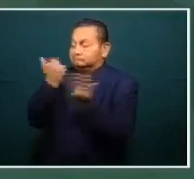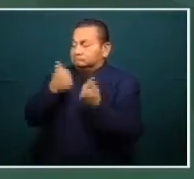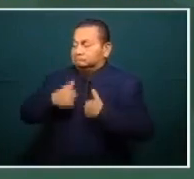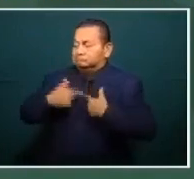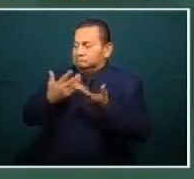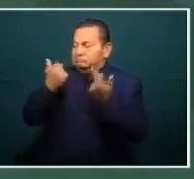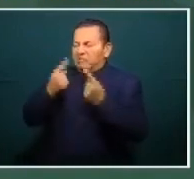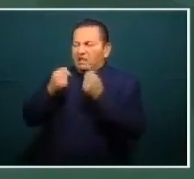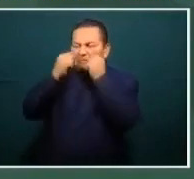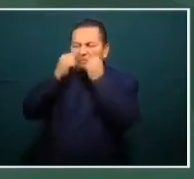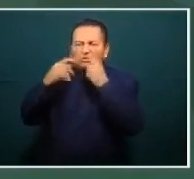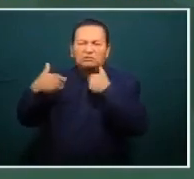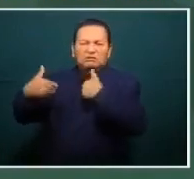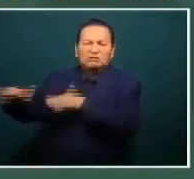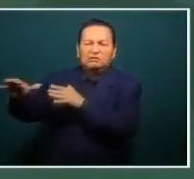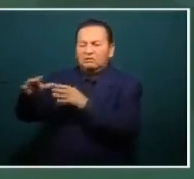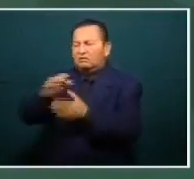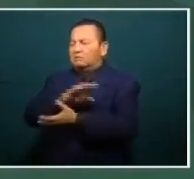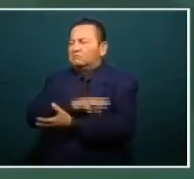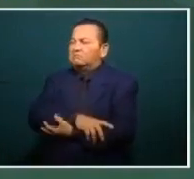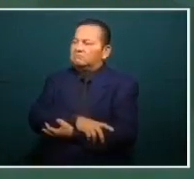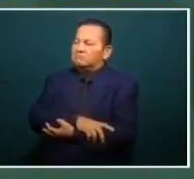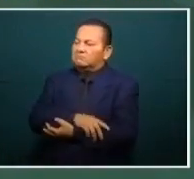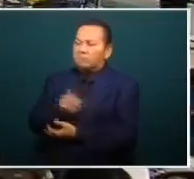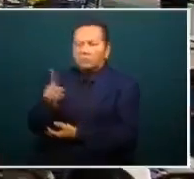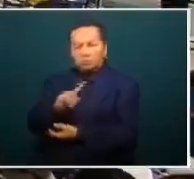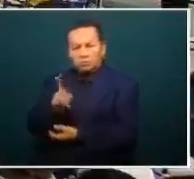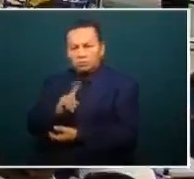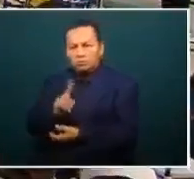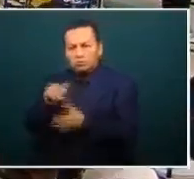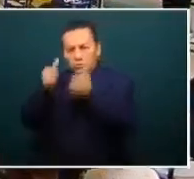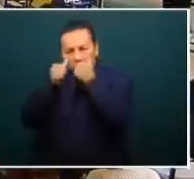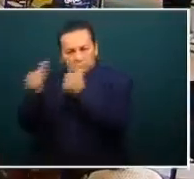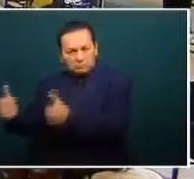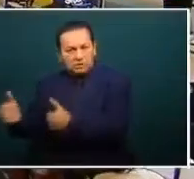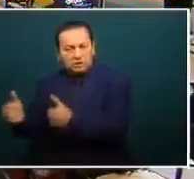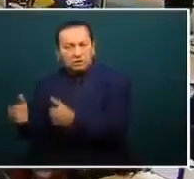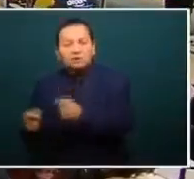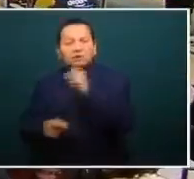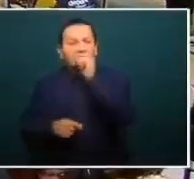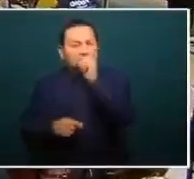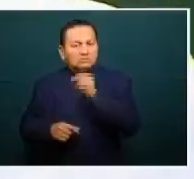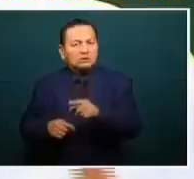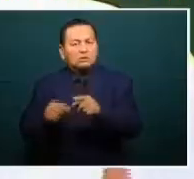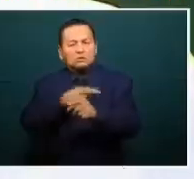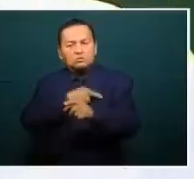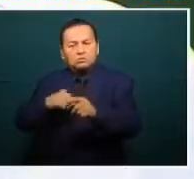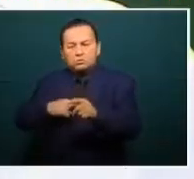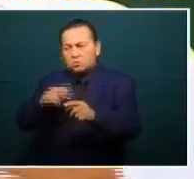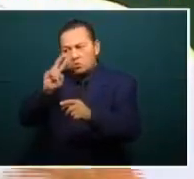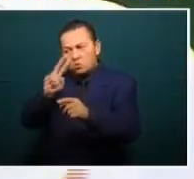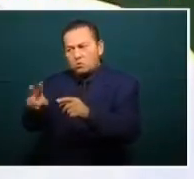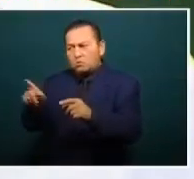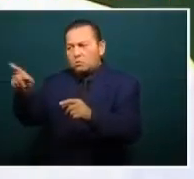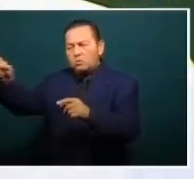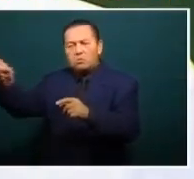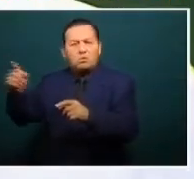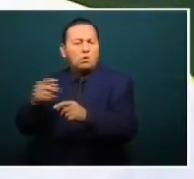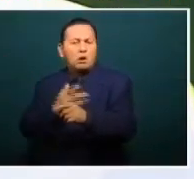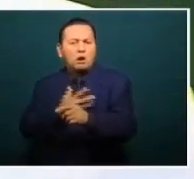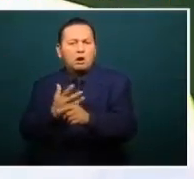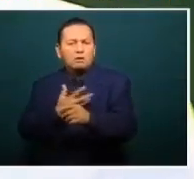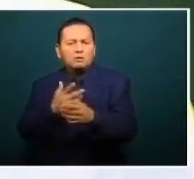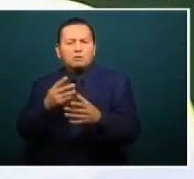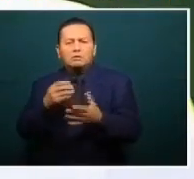they realize that we haven't been there without our arms crossed and that it's not important to us.